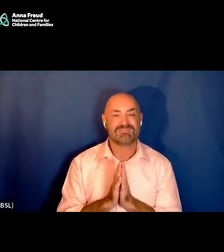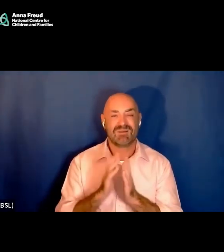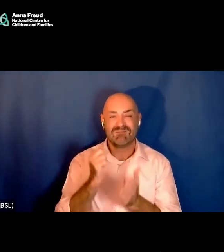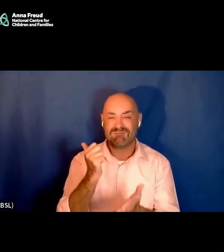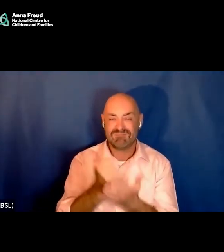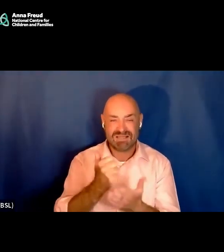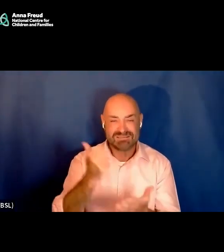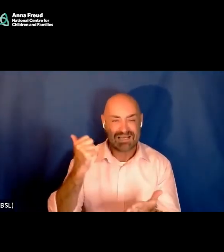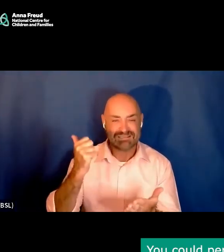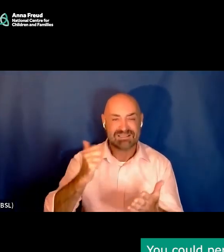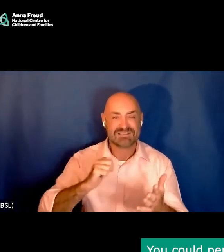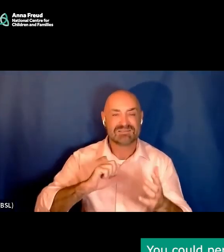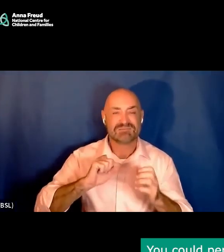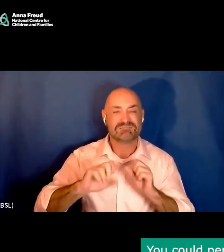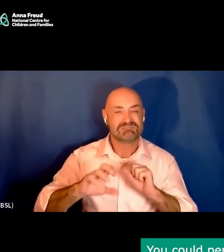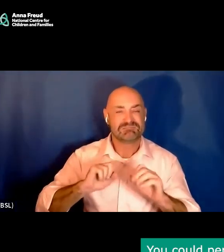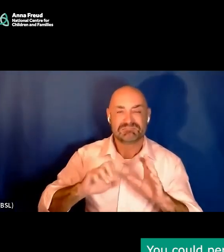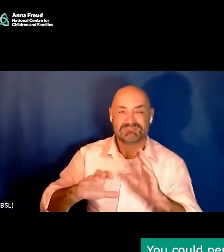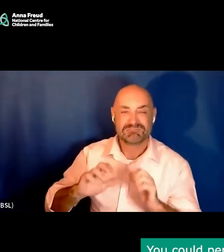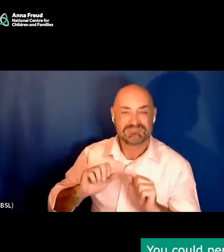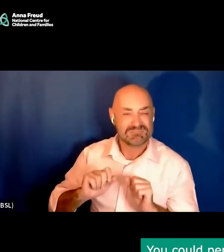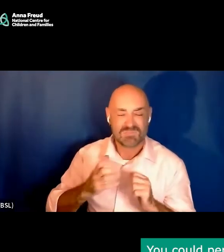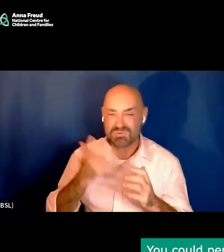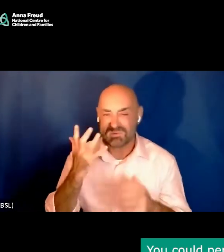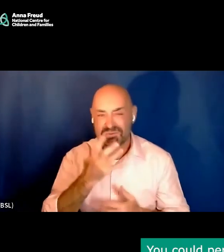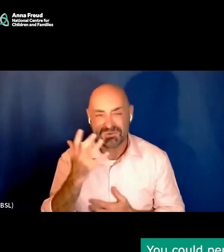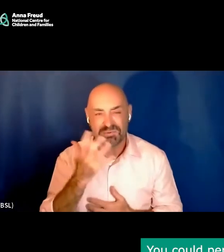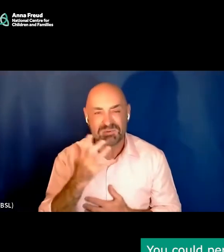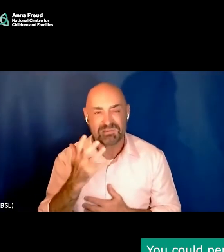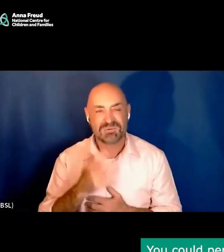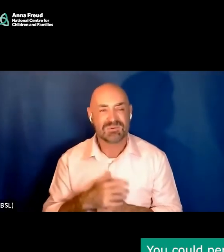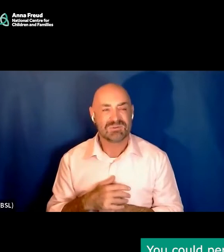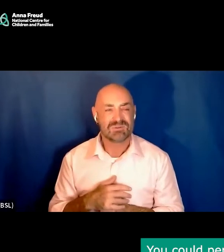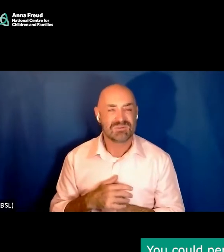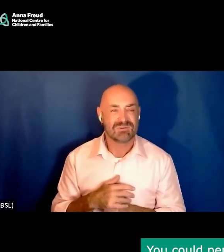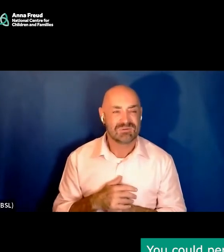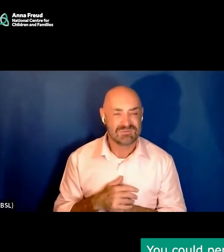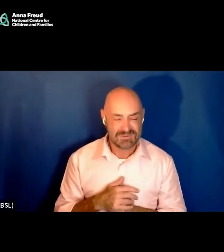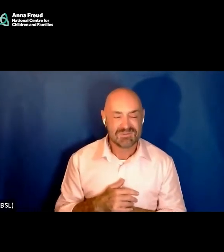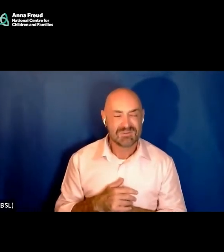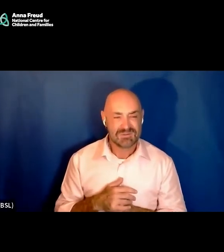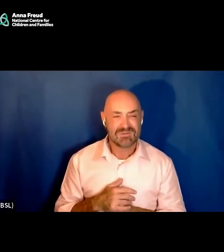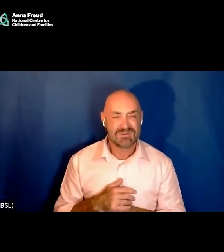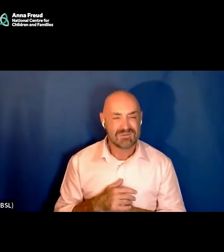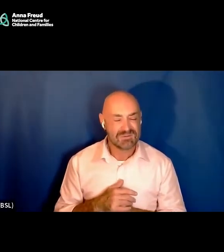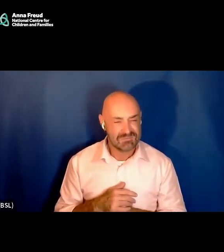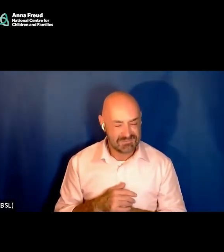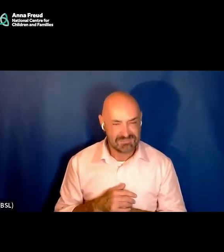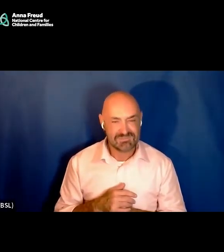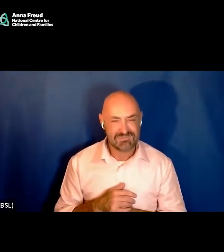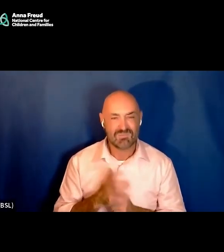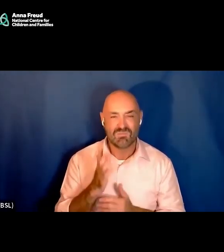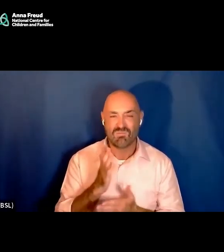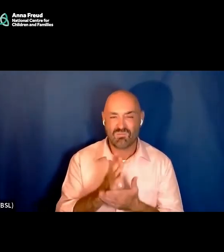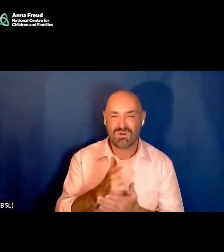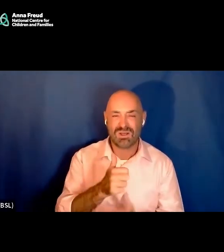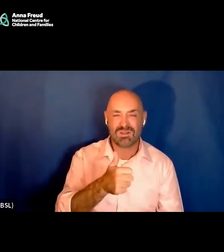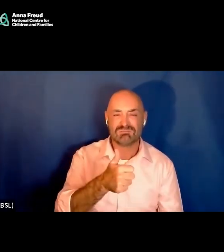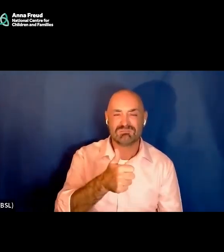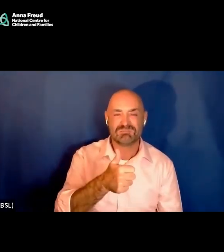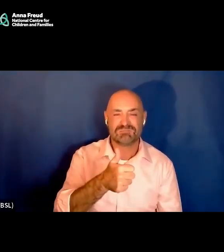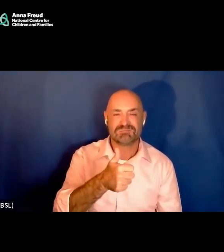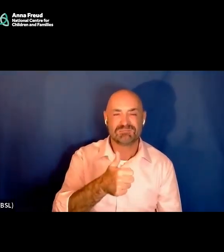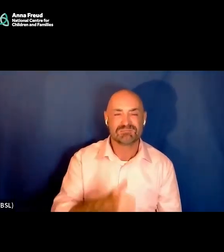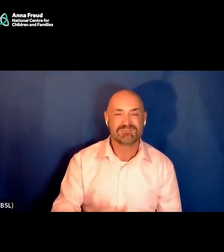fantastic presentation. You could perhaps experiment with putting your camera on so people can see you again.